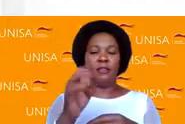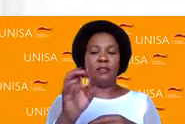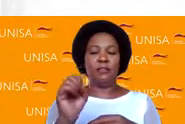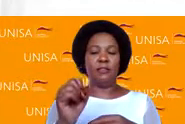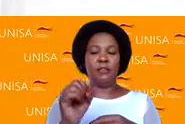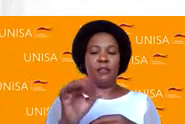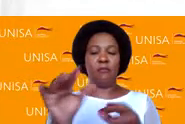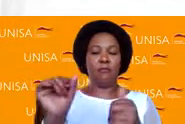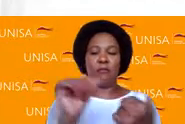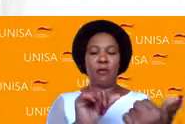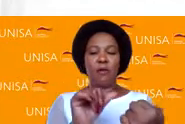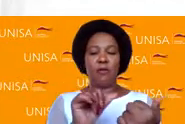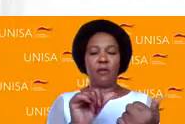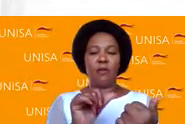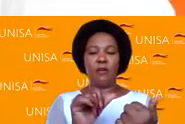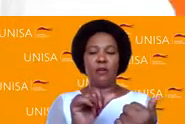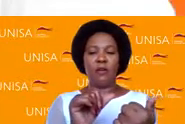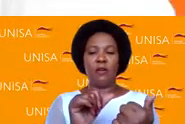here.